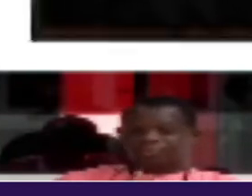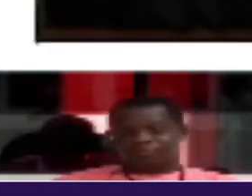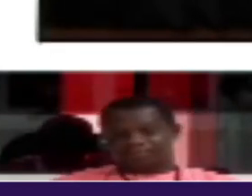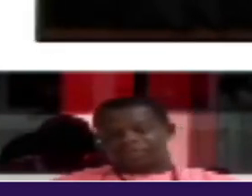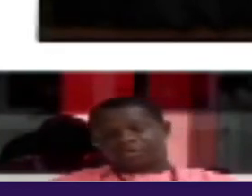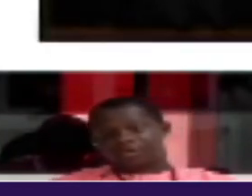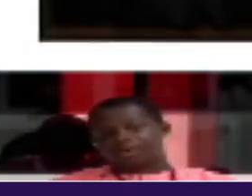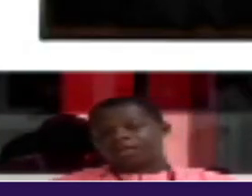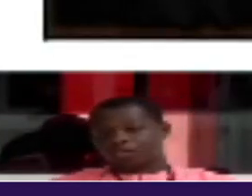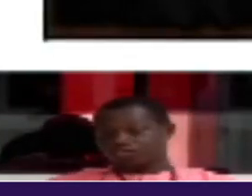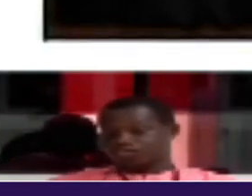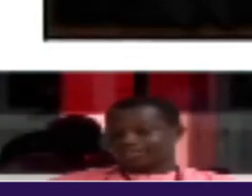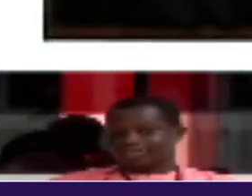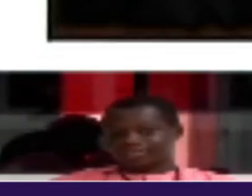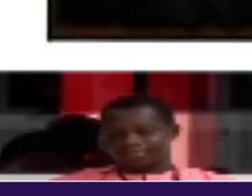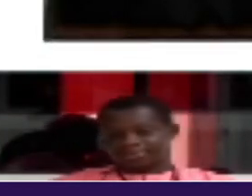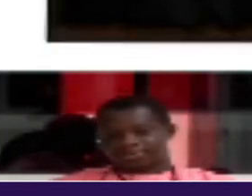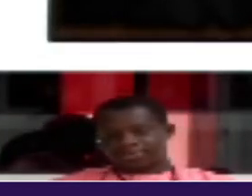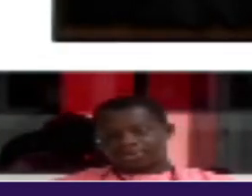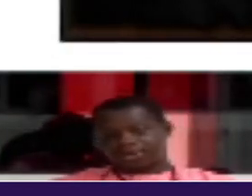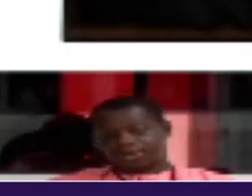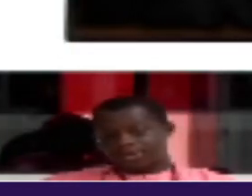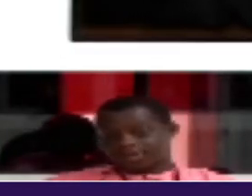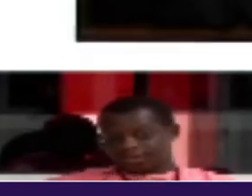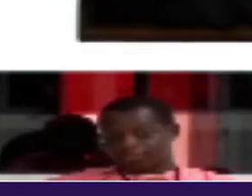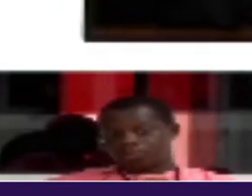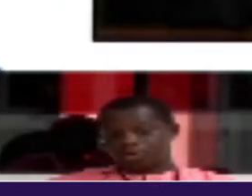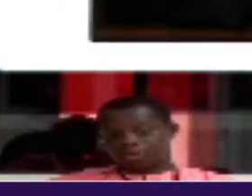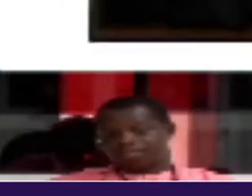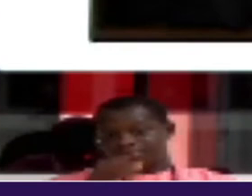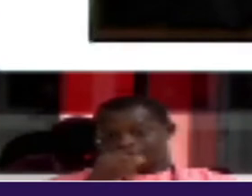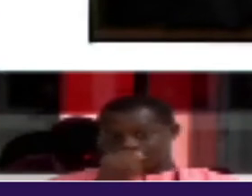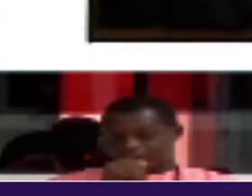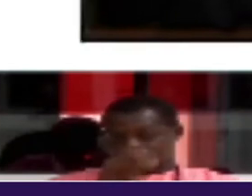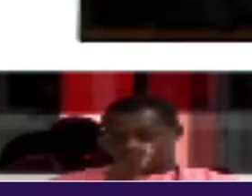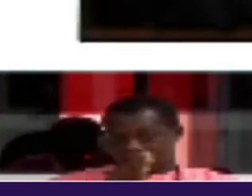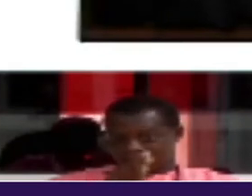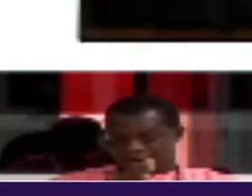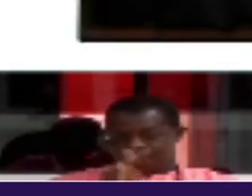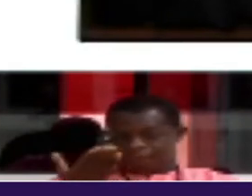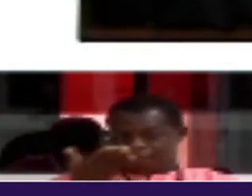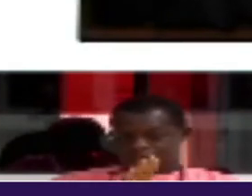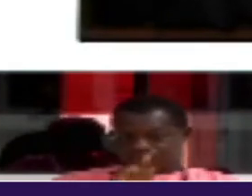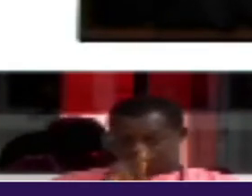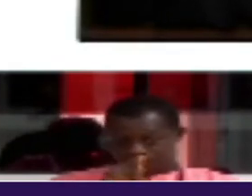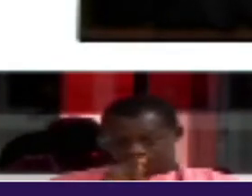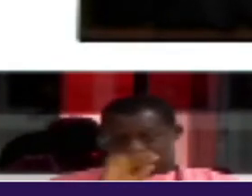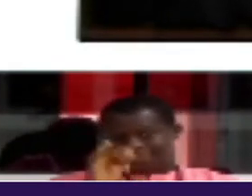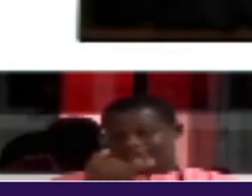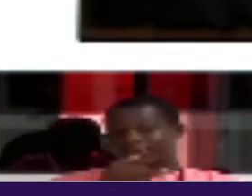I just want to receive some confirmations from you. Yes, sir.